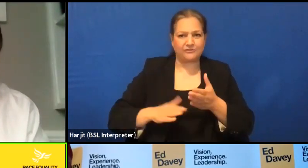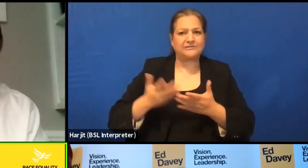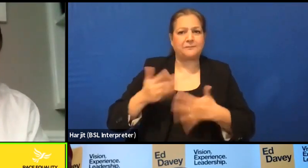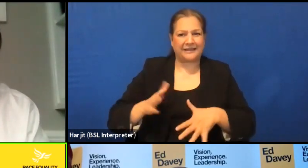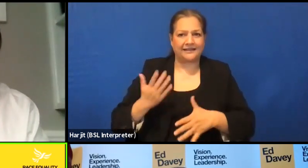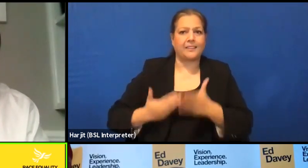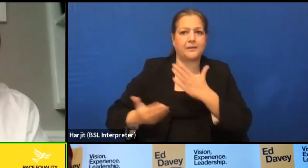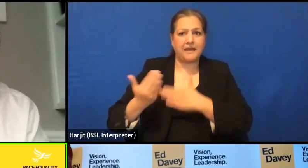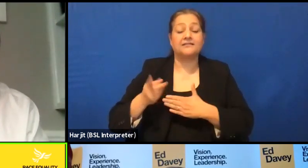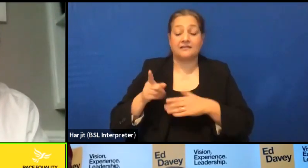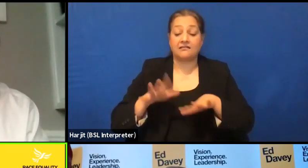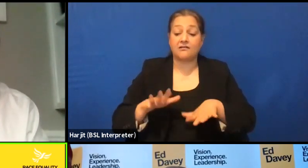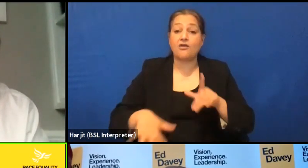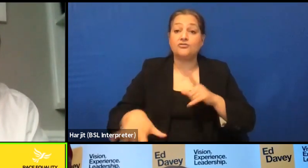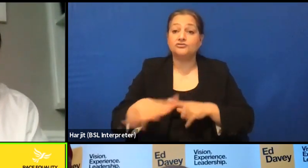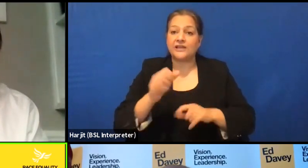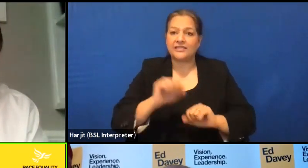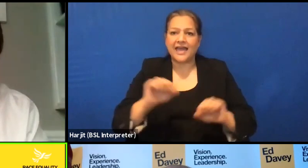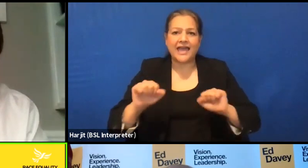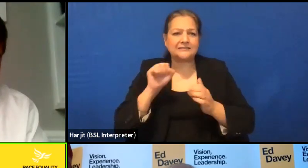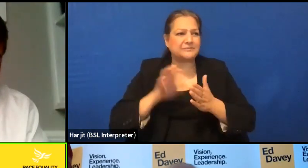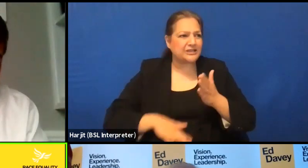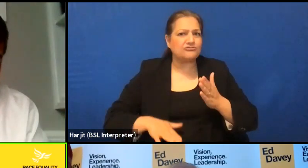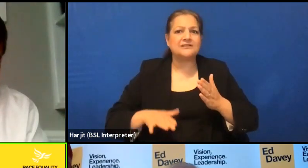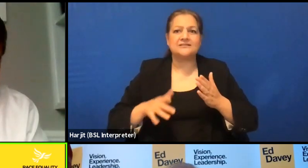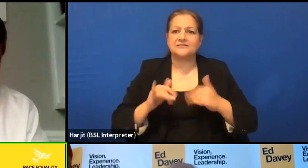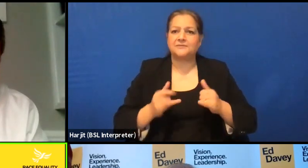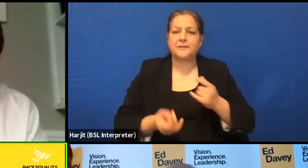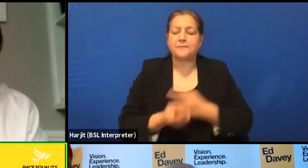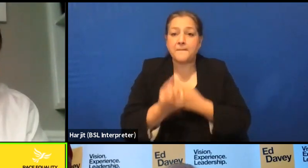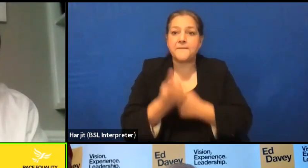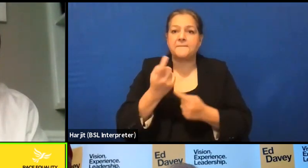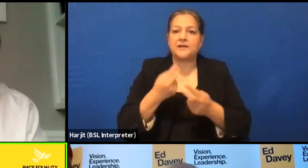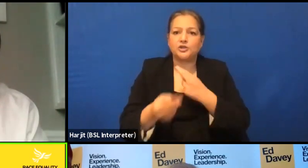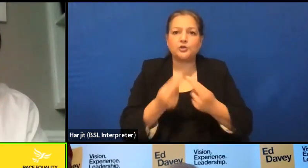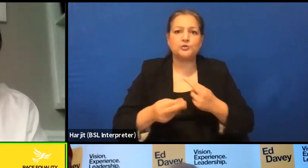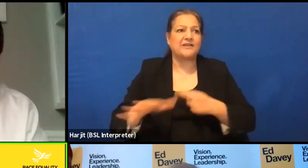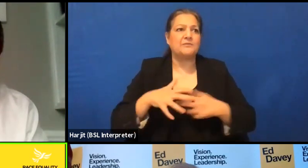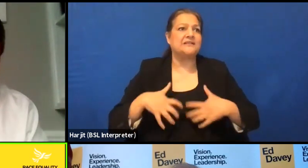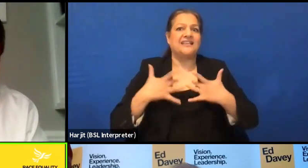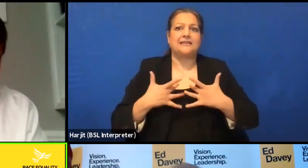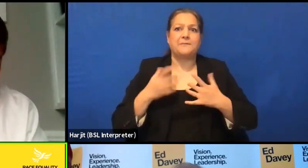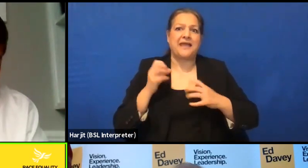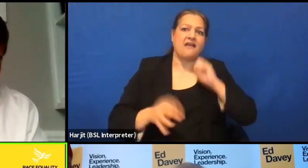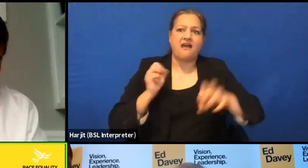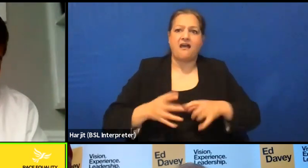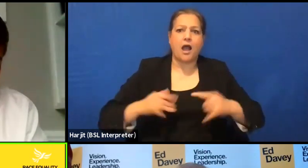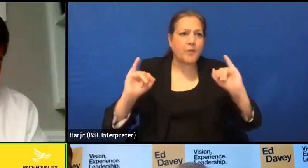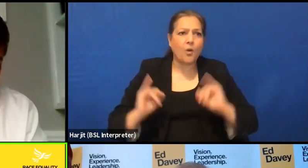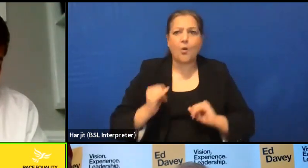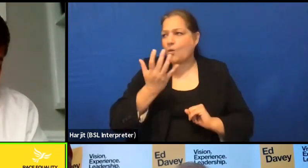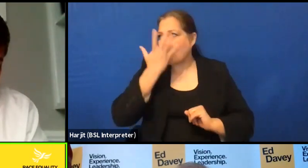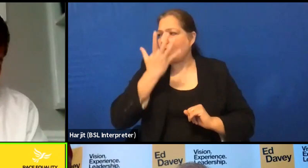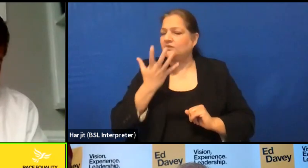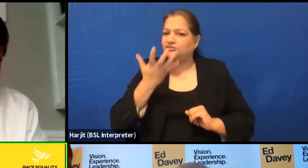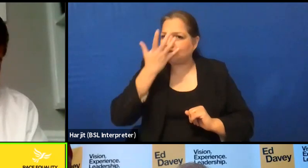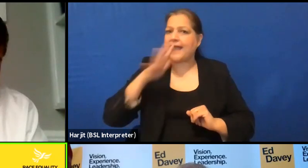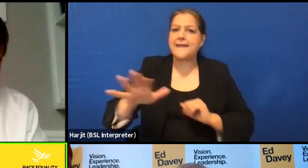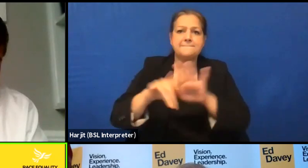country, there are points where there are flashpoints, it hits the news, everyone suddenly has an opinion, suddenly everyone's appalled and ashamed, and then